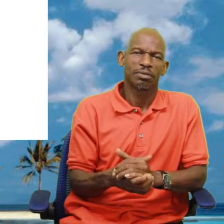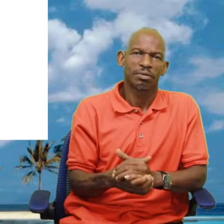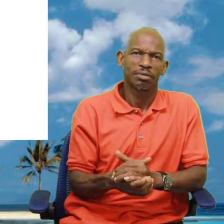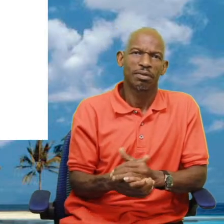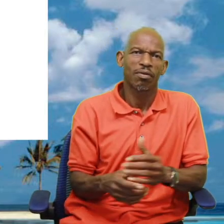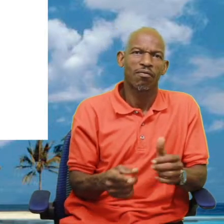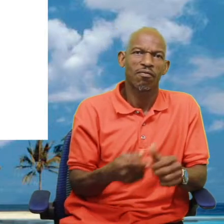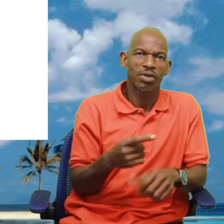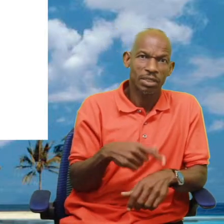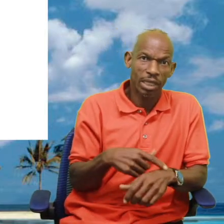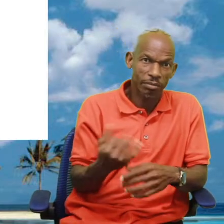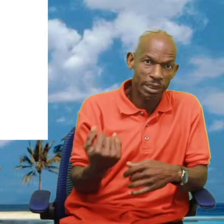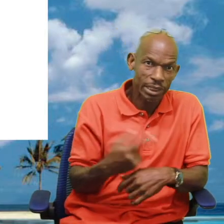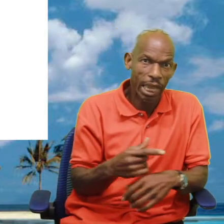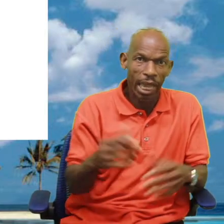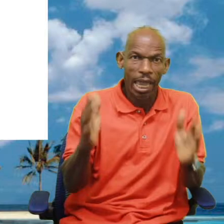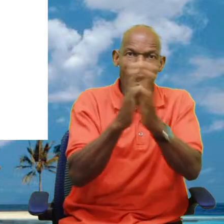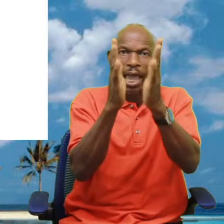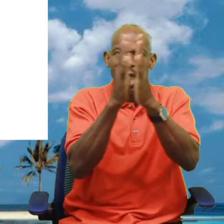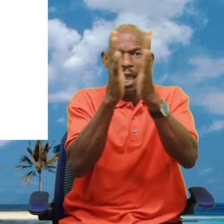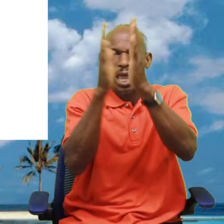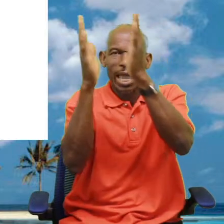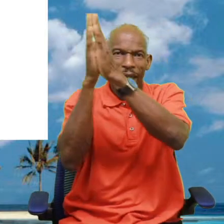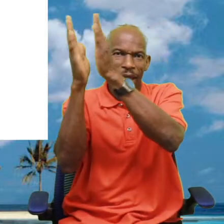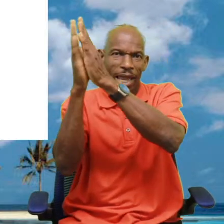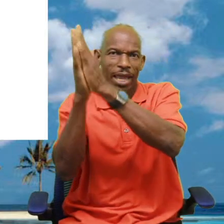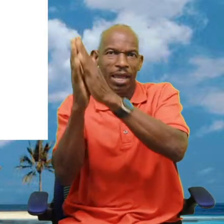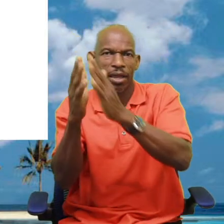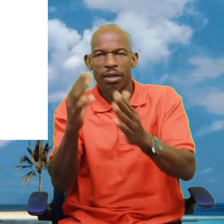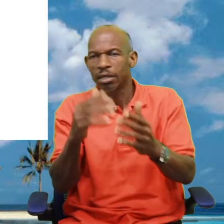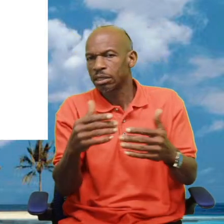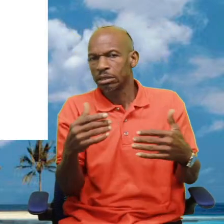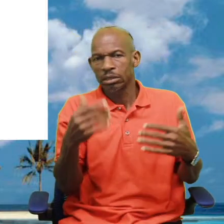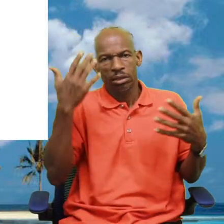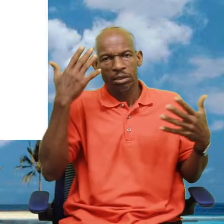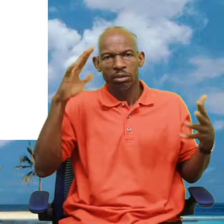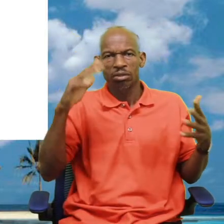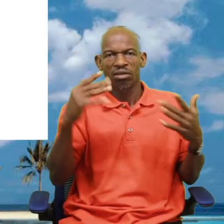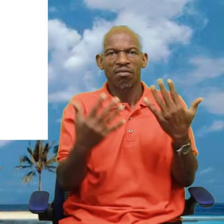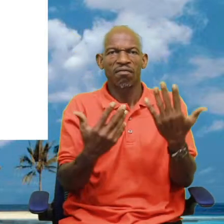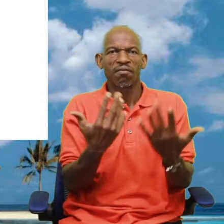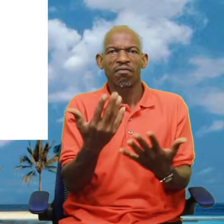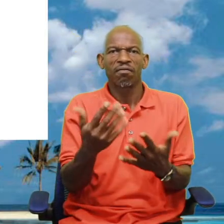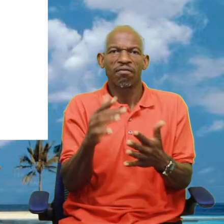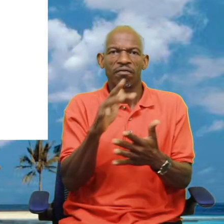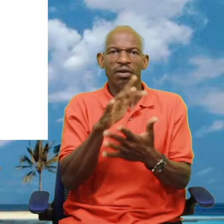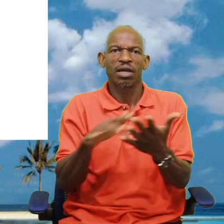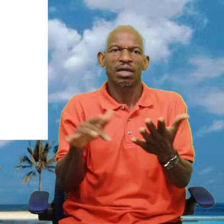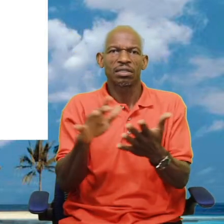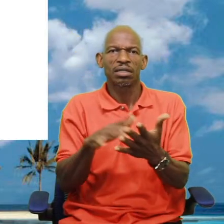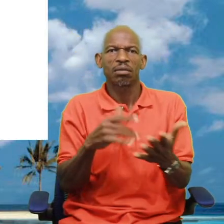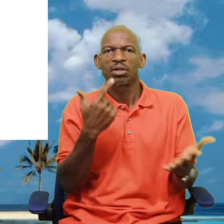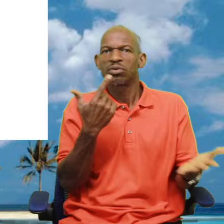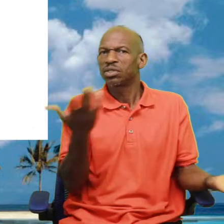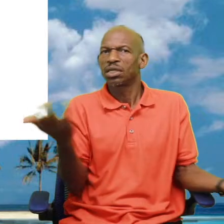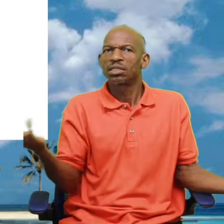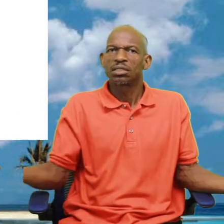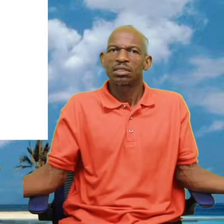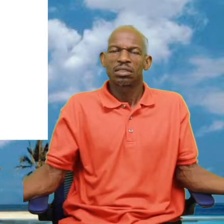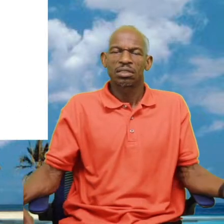timer. All right, I still don't know who is Fire Tablet. I don't know who Fire Tablet is